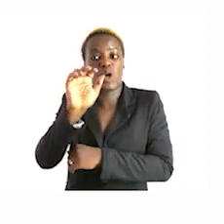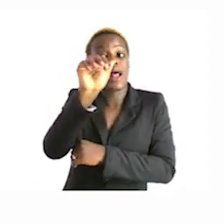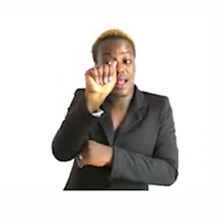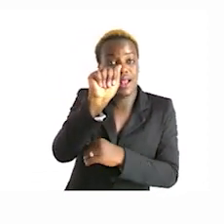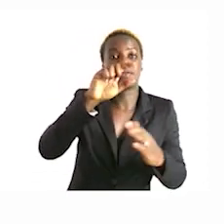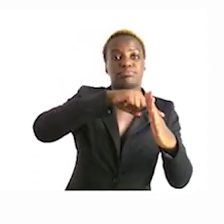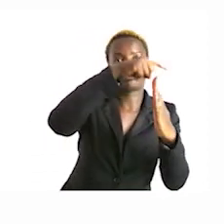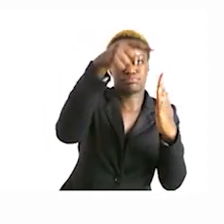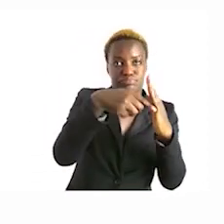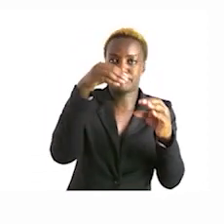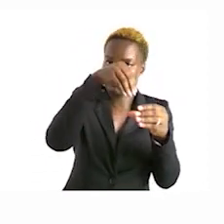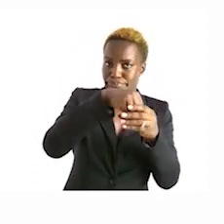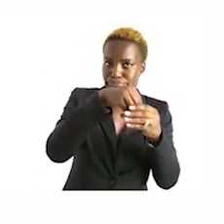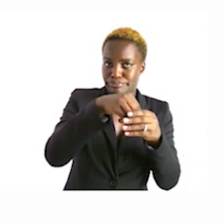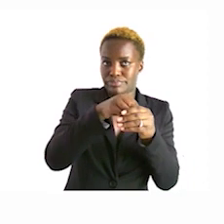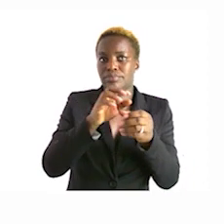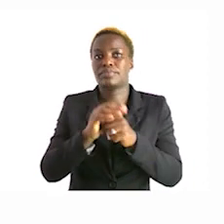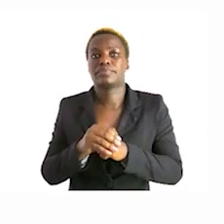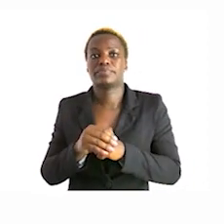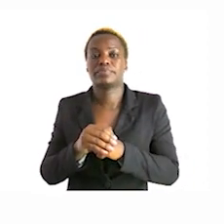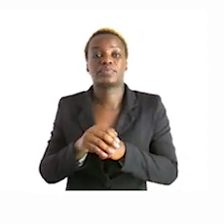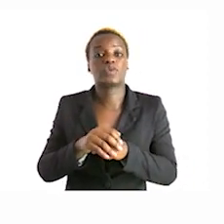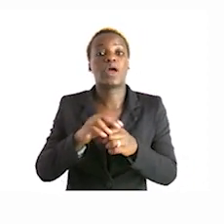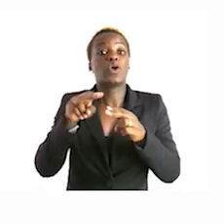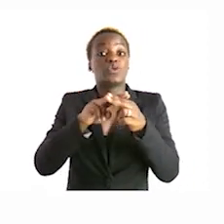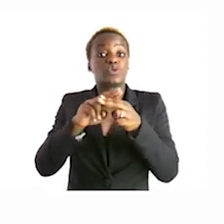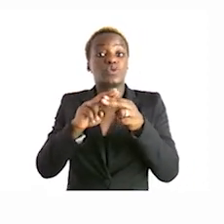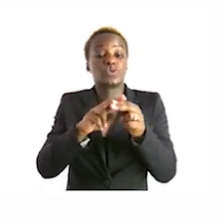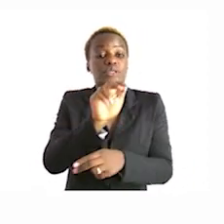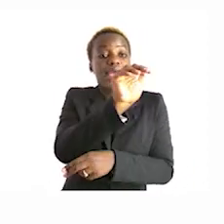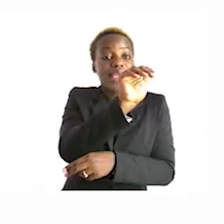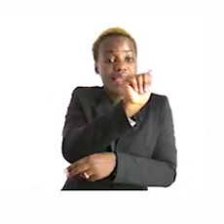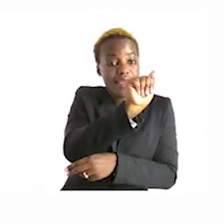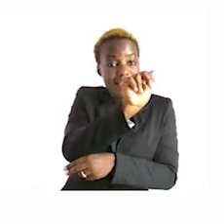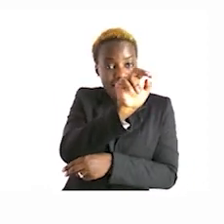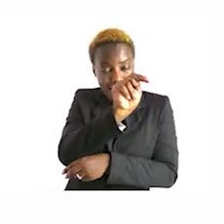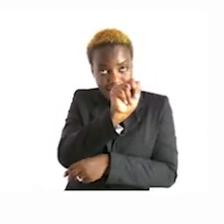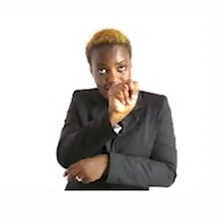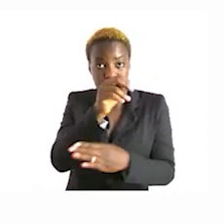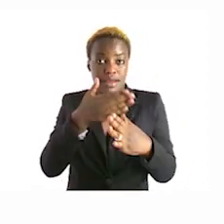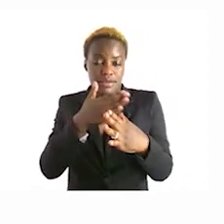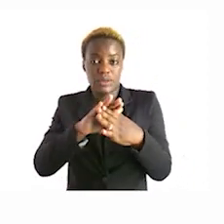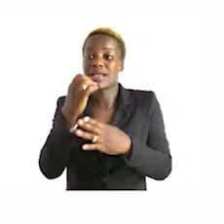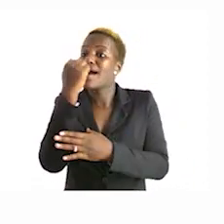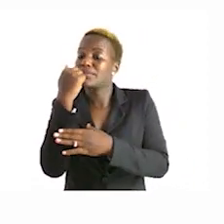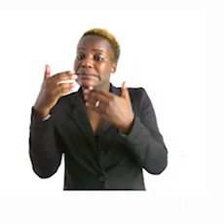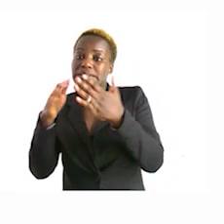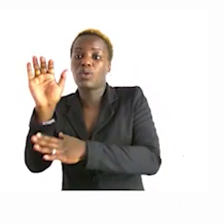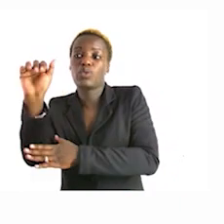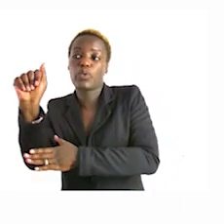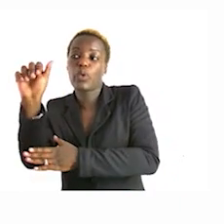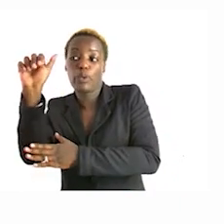sound, we use the word article N before the word. So you can say, I eat